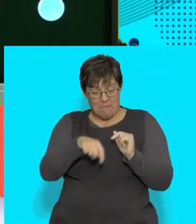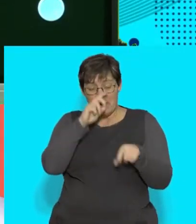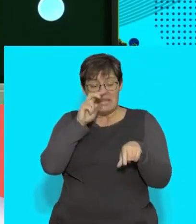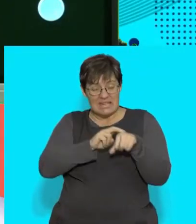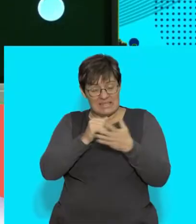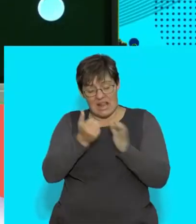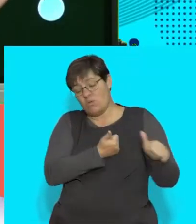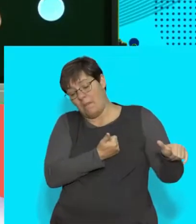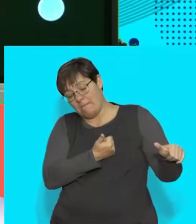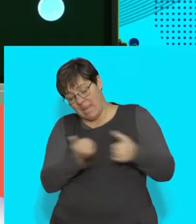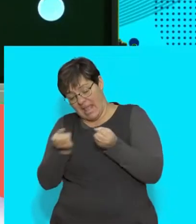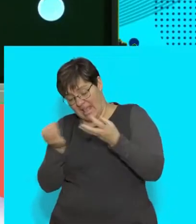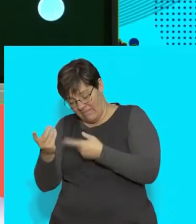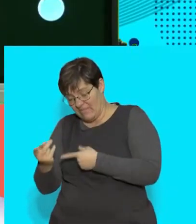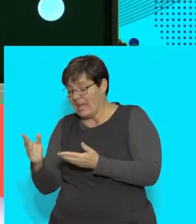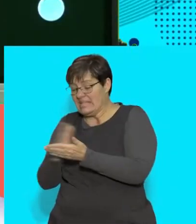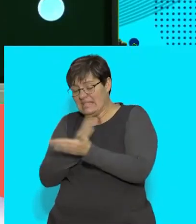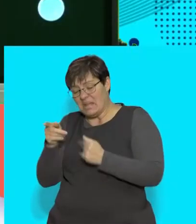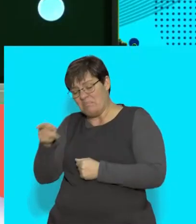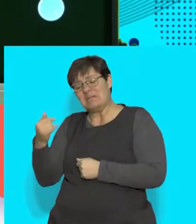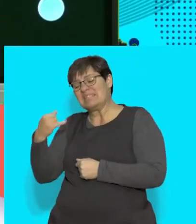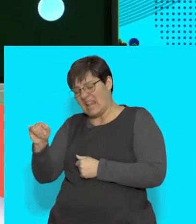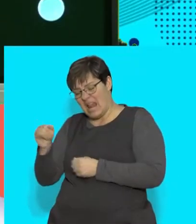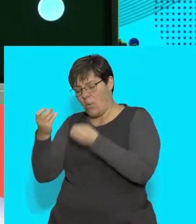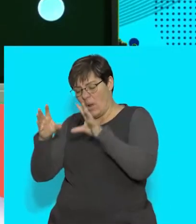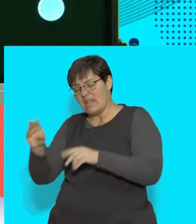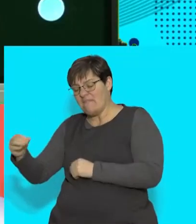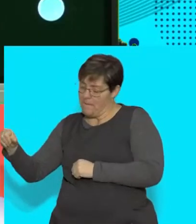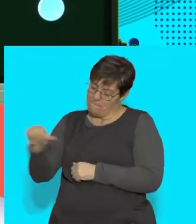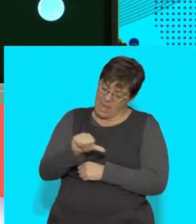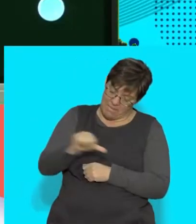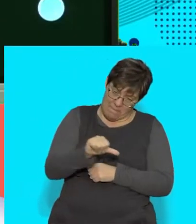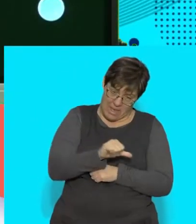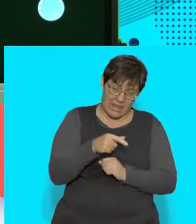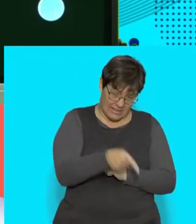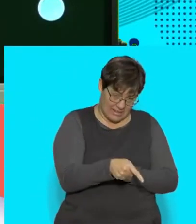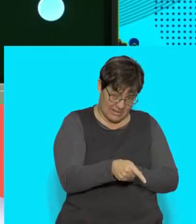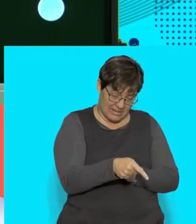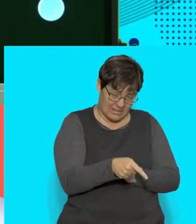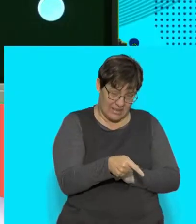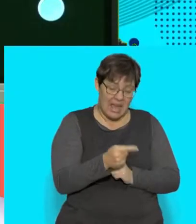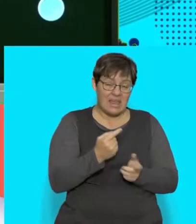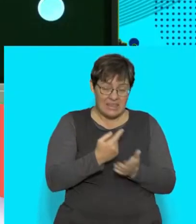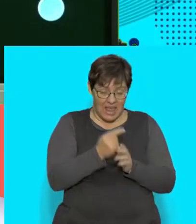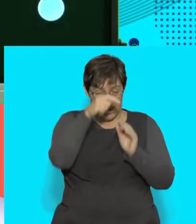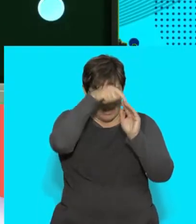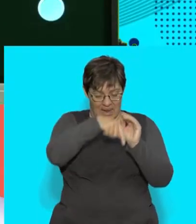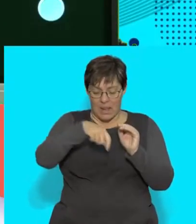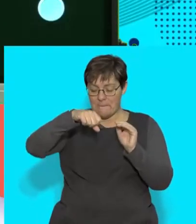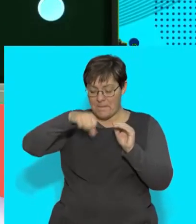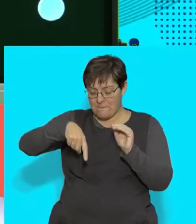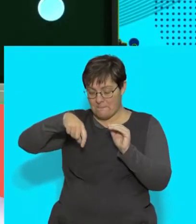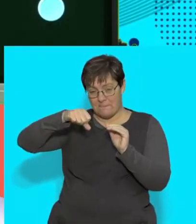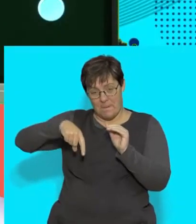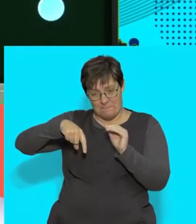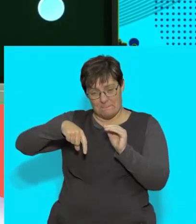I needed, so I reabsorbed it, I took it out. Some of the waste that I hadn't collected, I put back in. And at